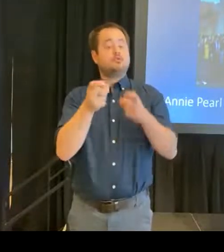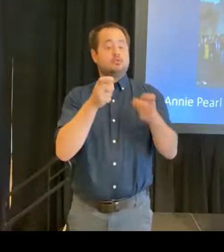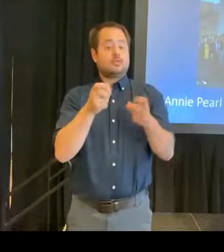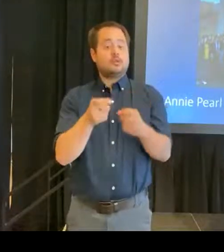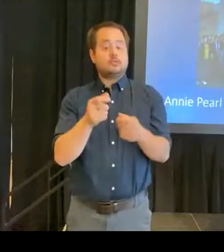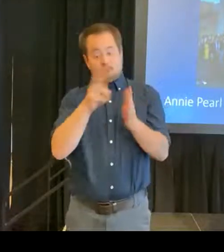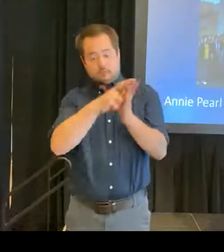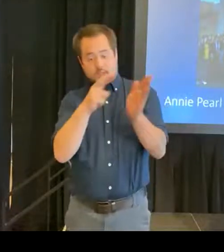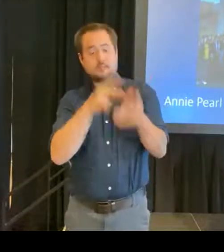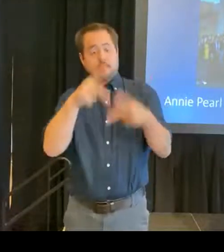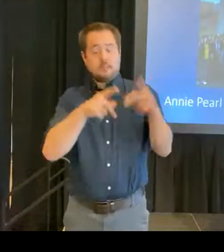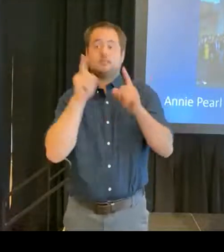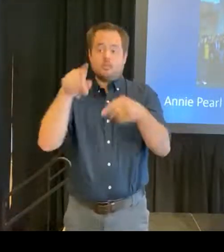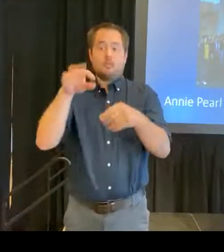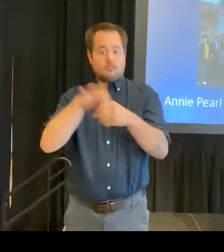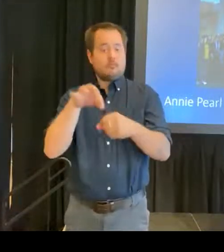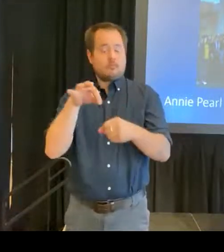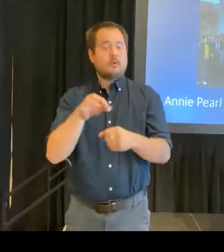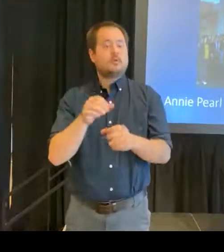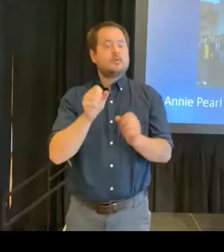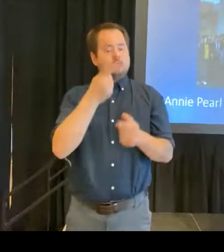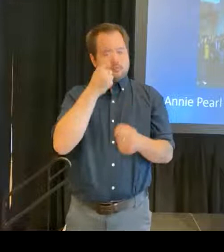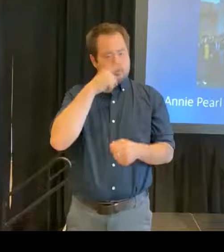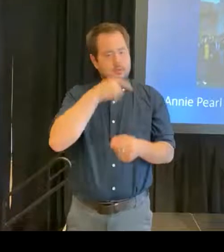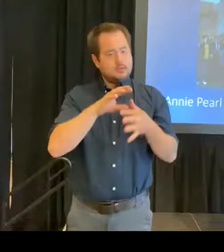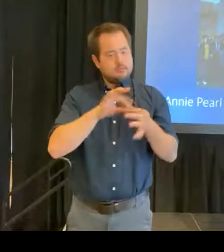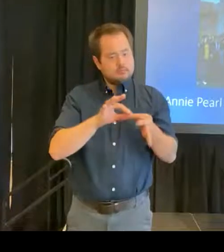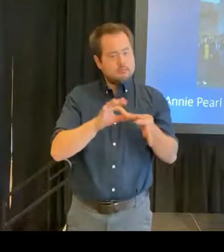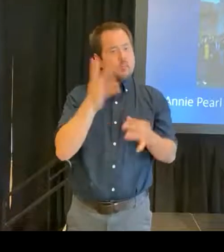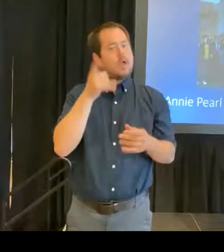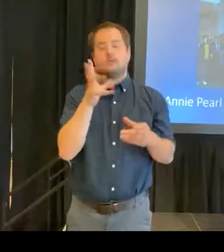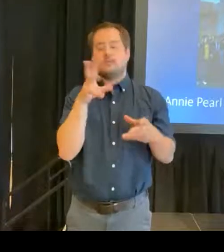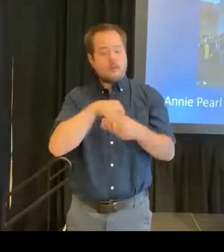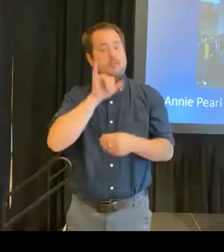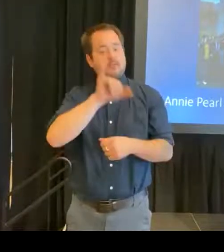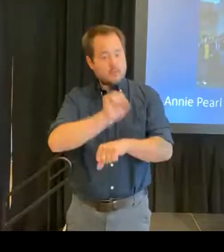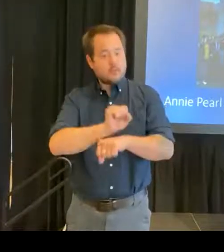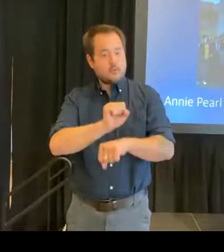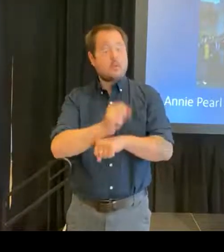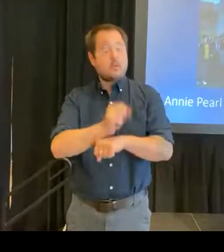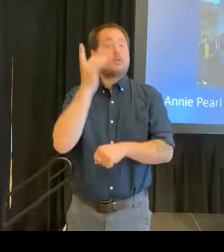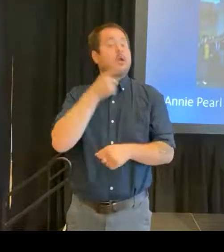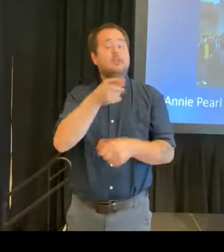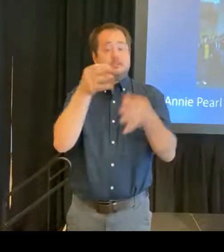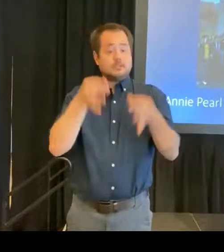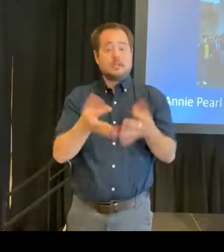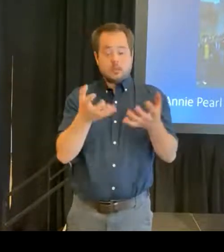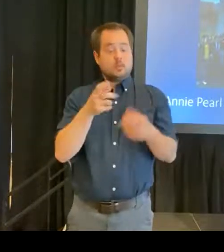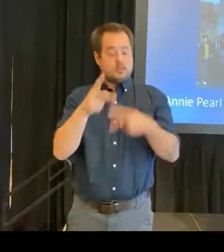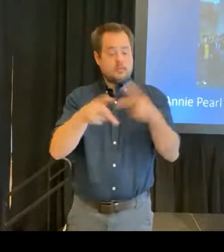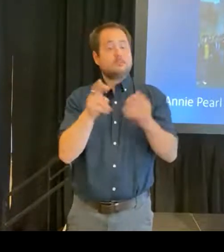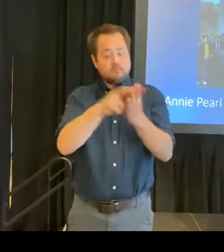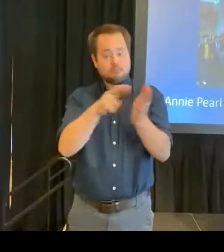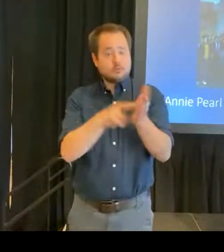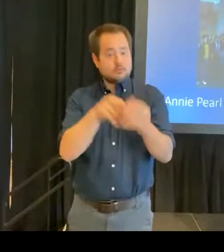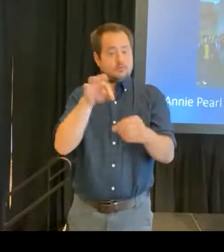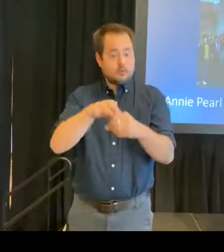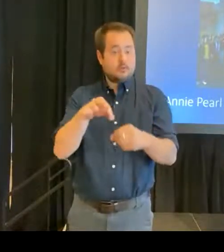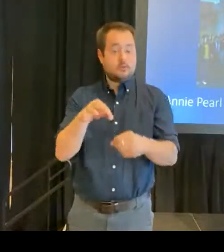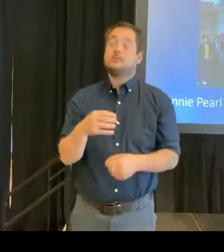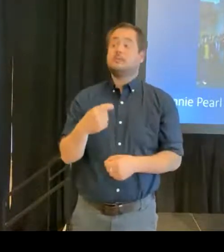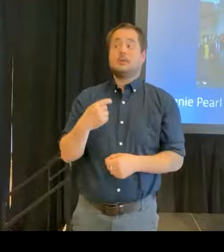little bit about like how you got involved into that work and why you decided to register people to vote? Well, I was